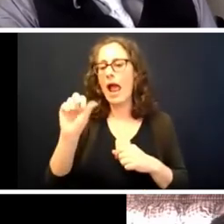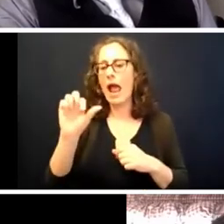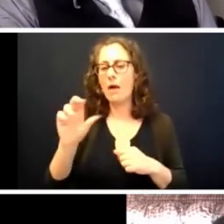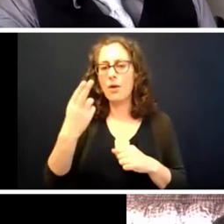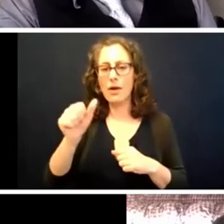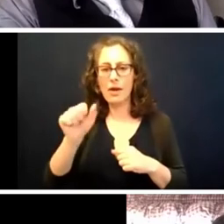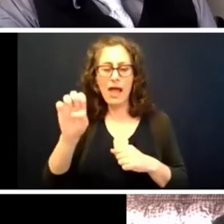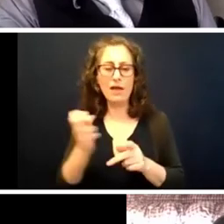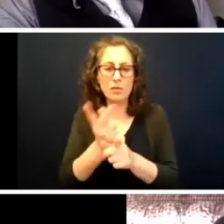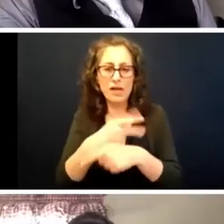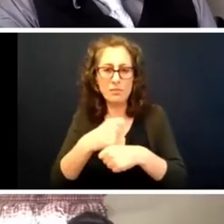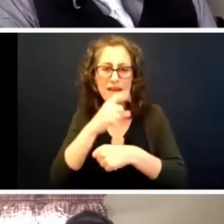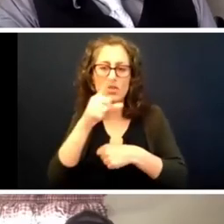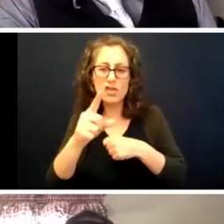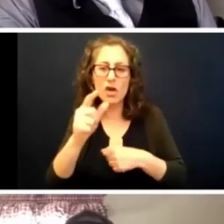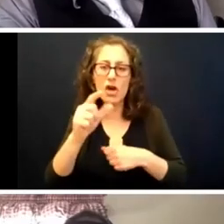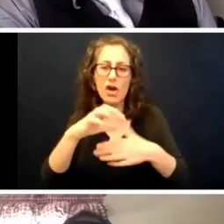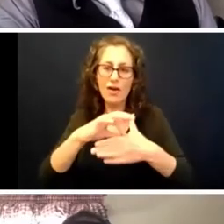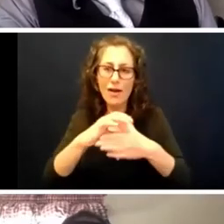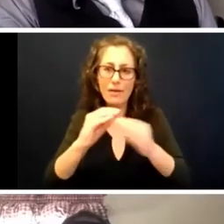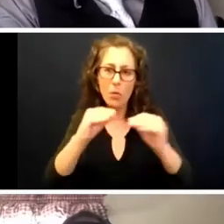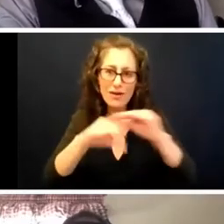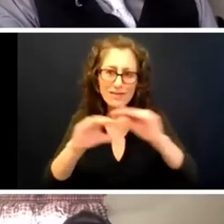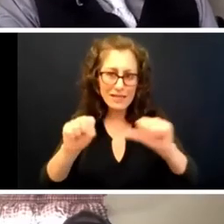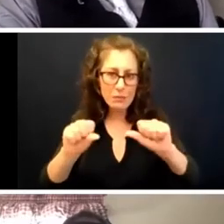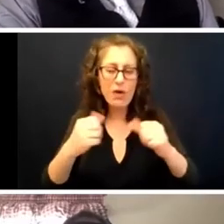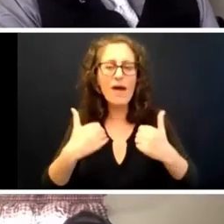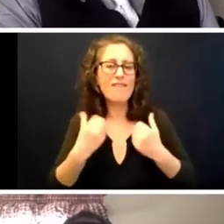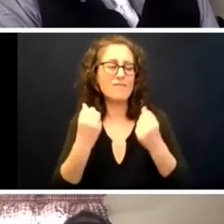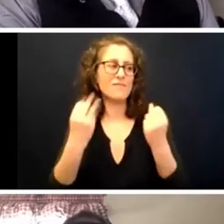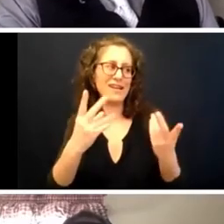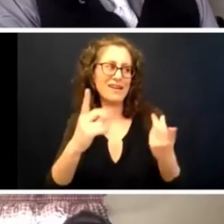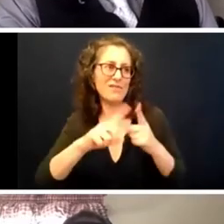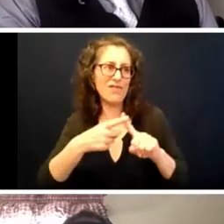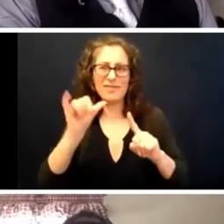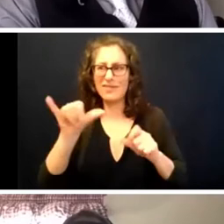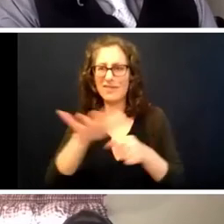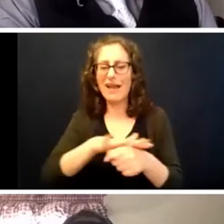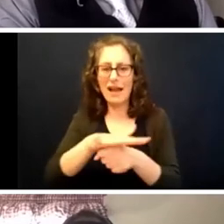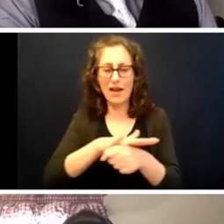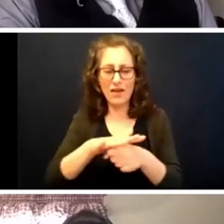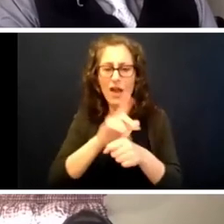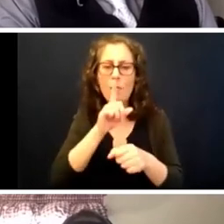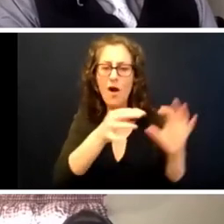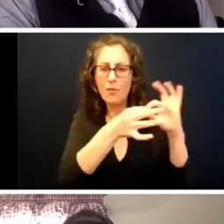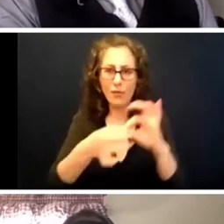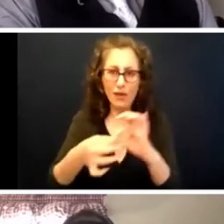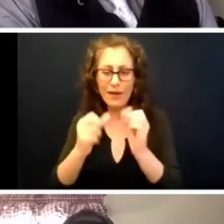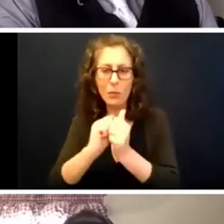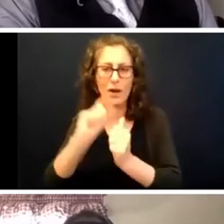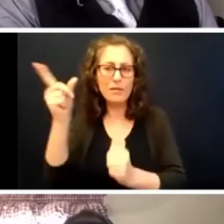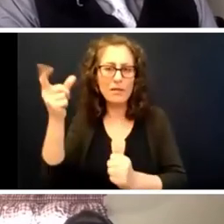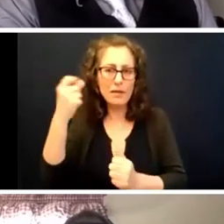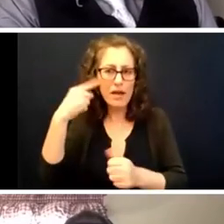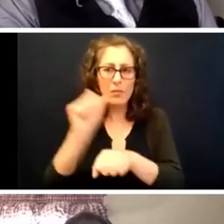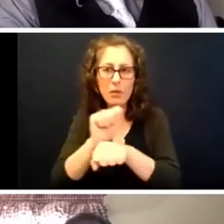theater content is more accessible. And I have many friends in the area who are directly related with the government and work